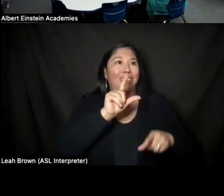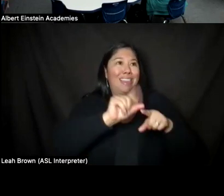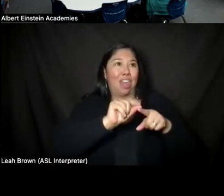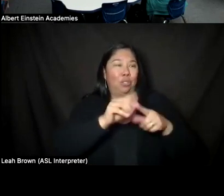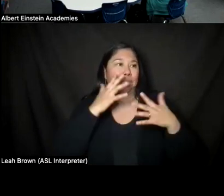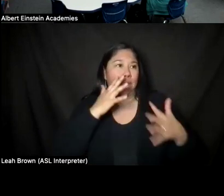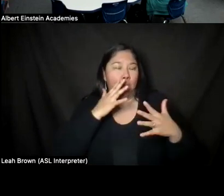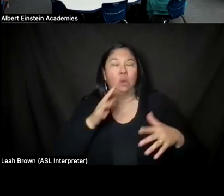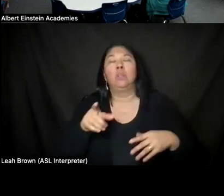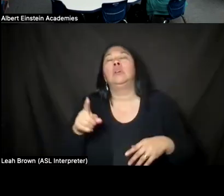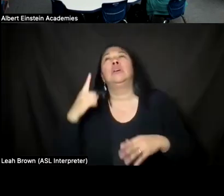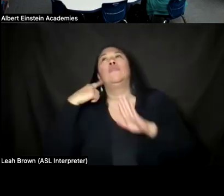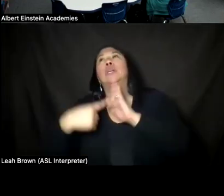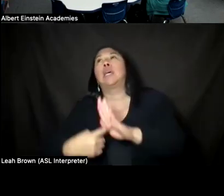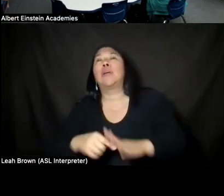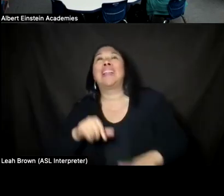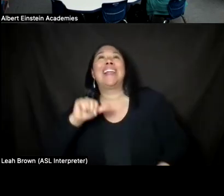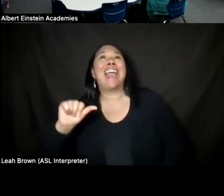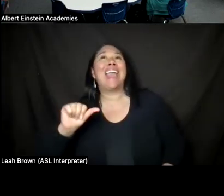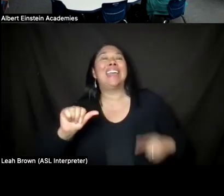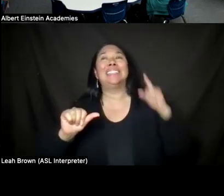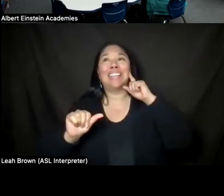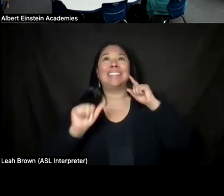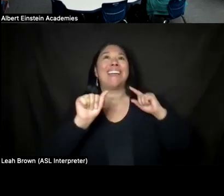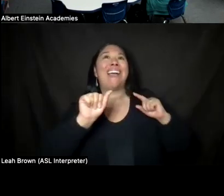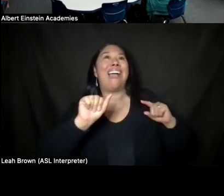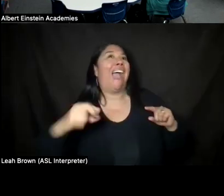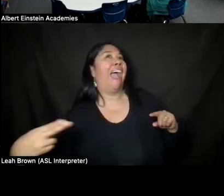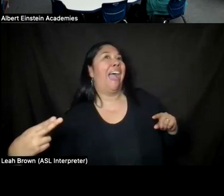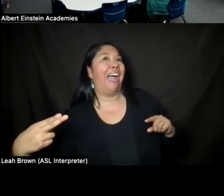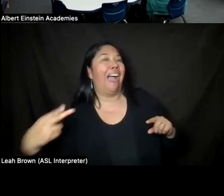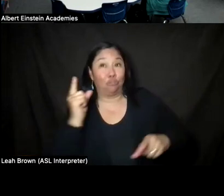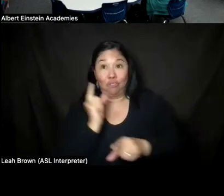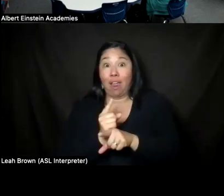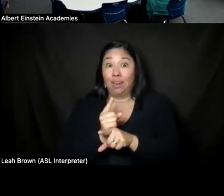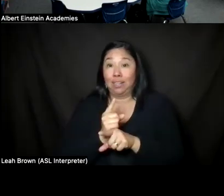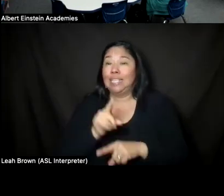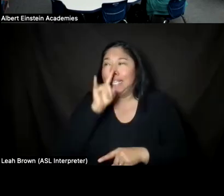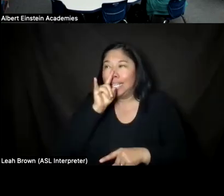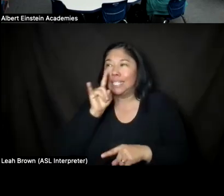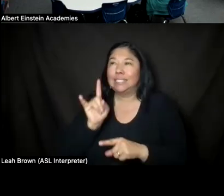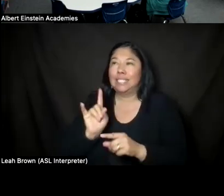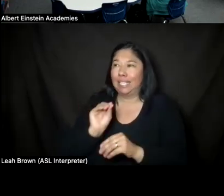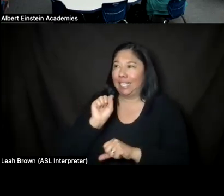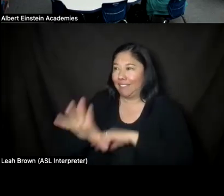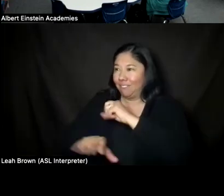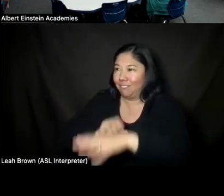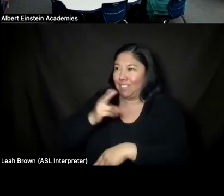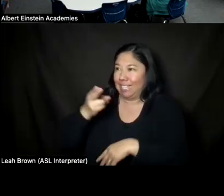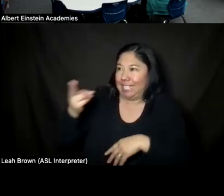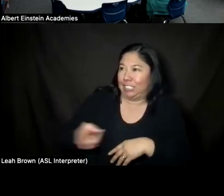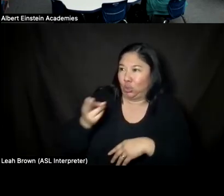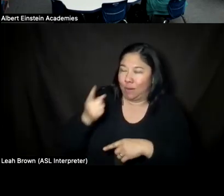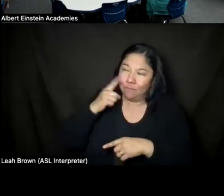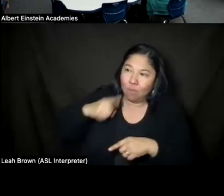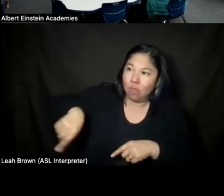with it, like A says ah, right? So these give like a little visual of those motions too. So we found that